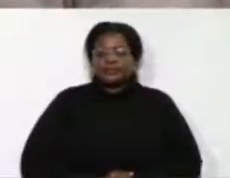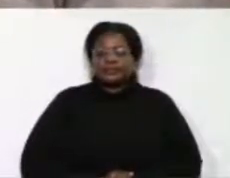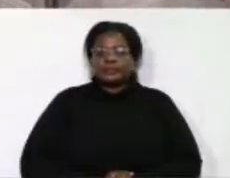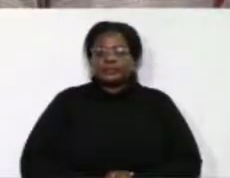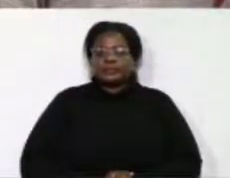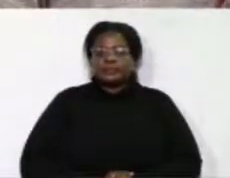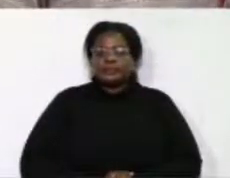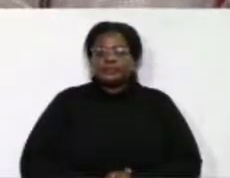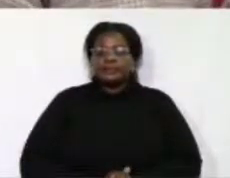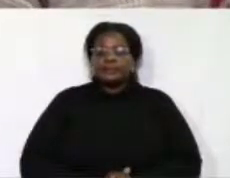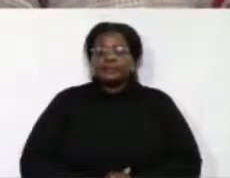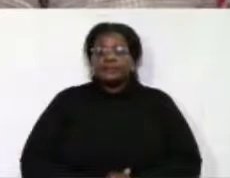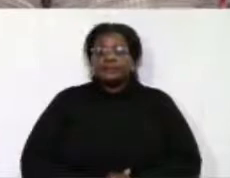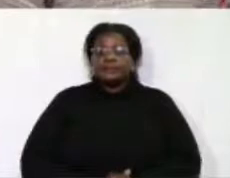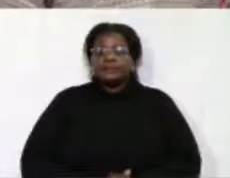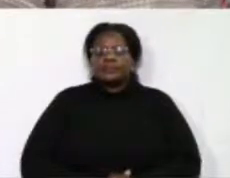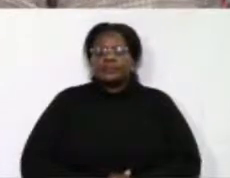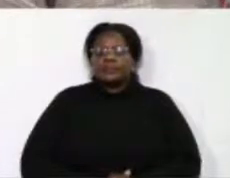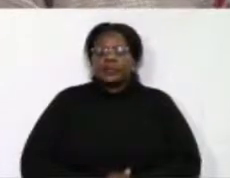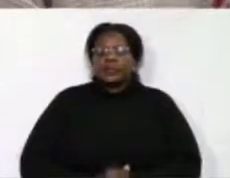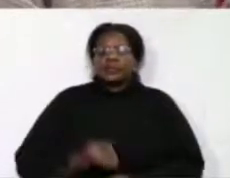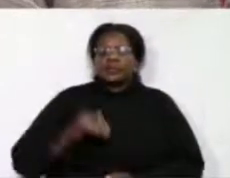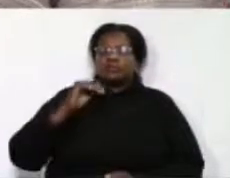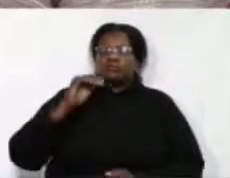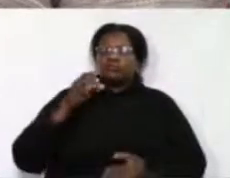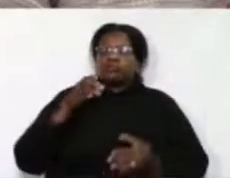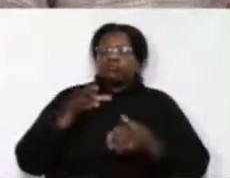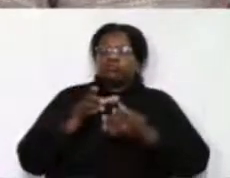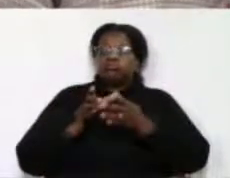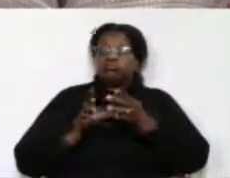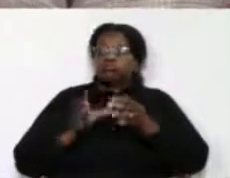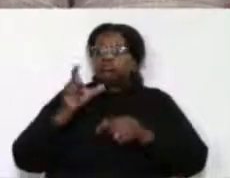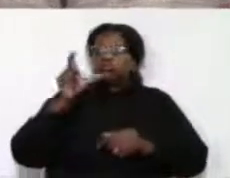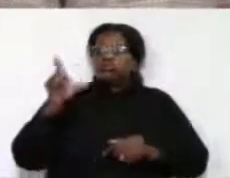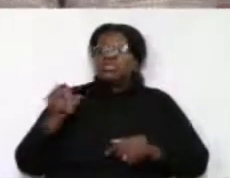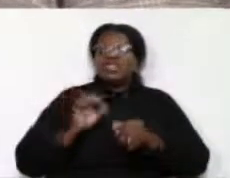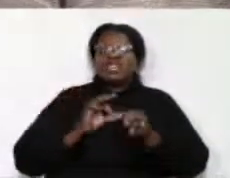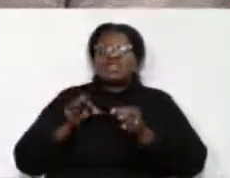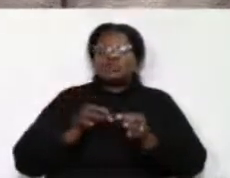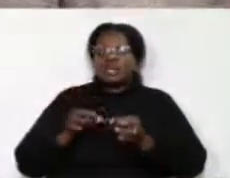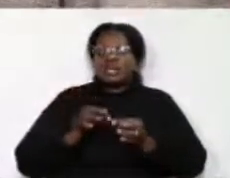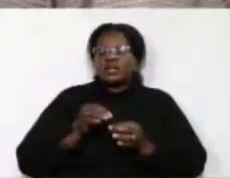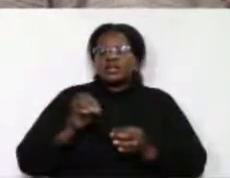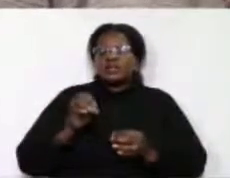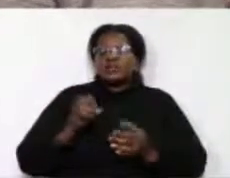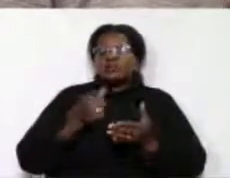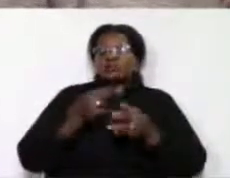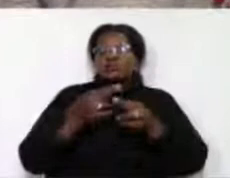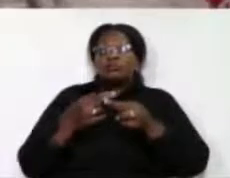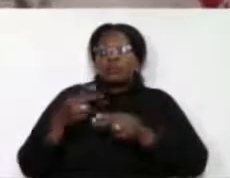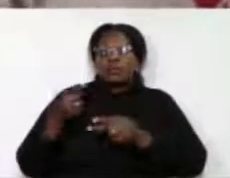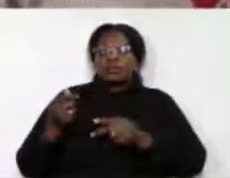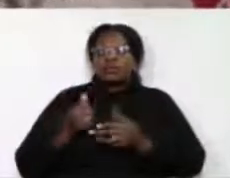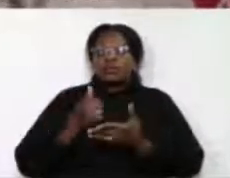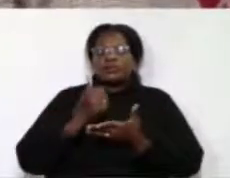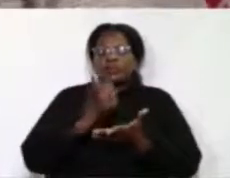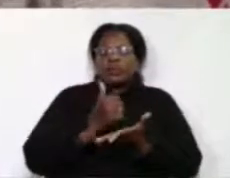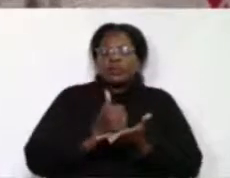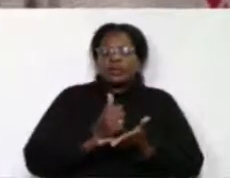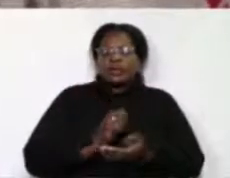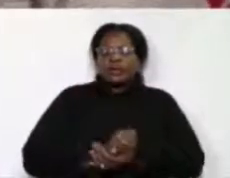go. Current debt may be an overdraft. Accounts payable is what we owe. You remember in the previous sheet was